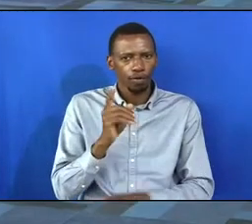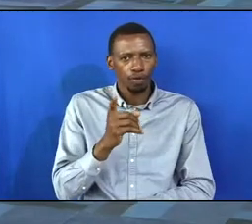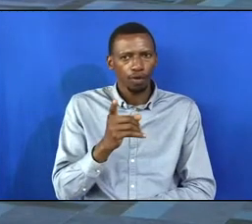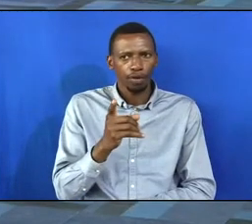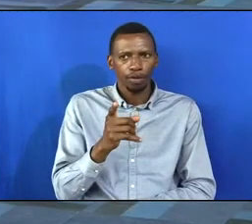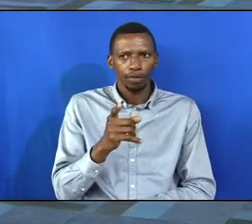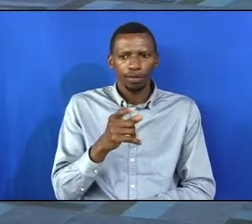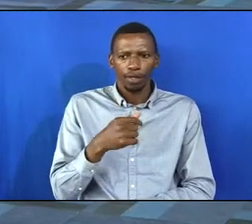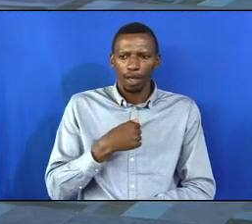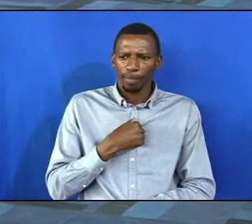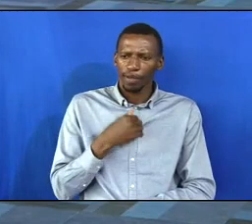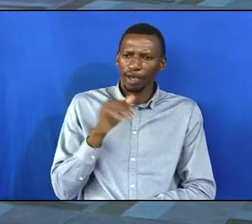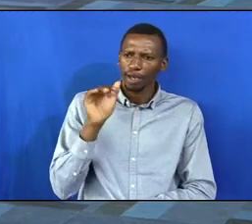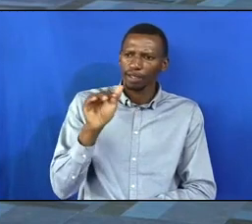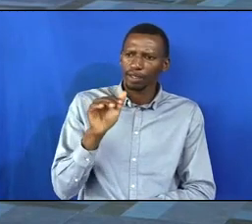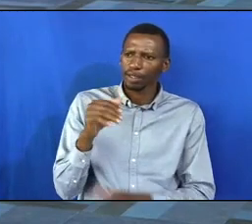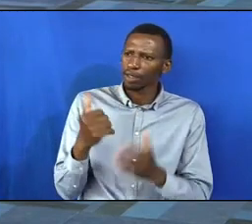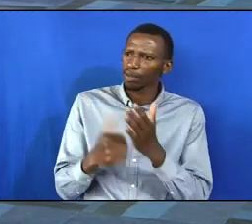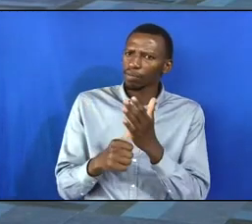Then I said, what is the problem?